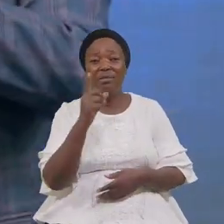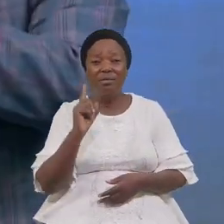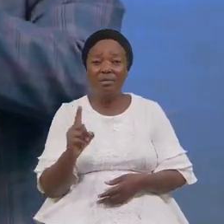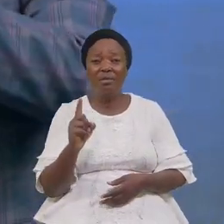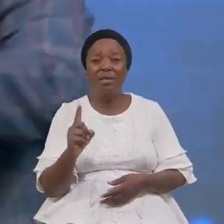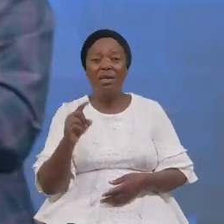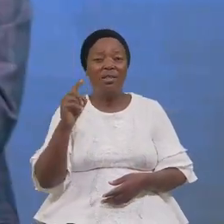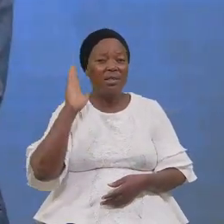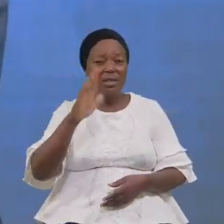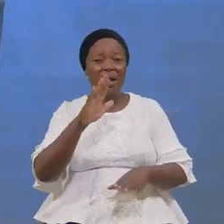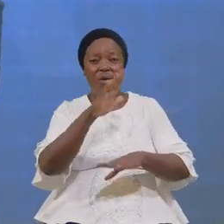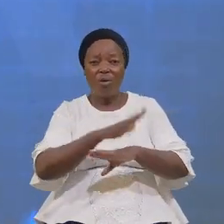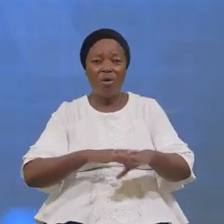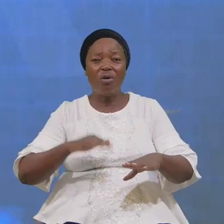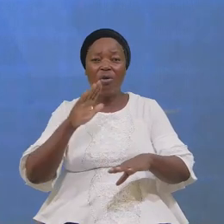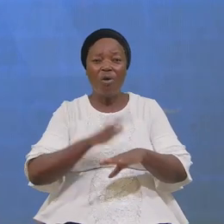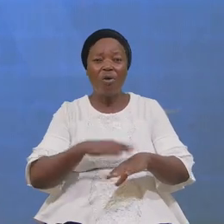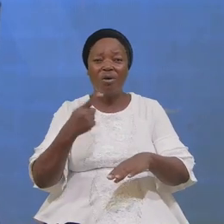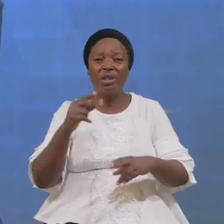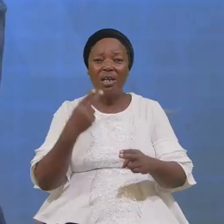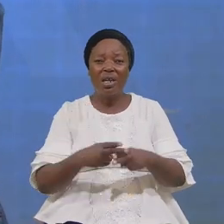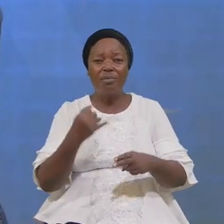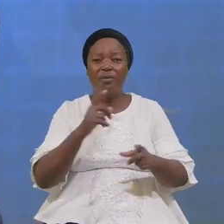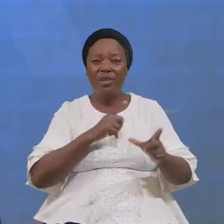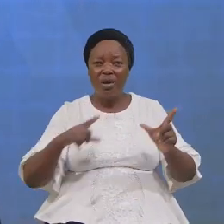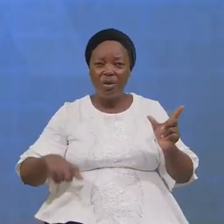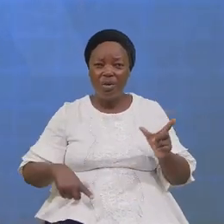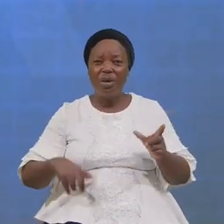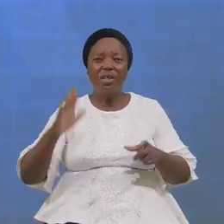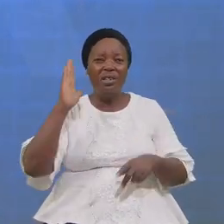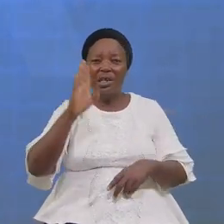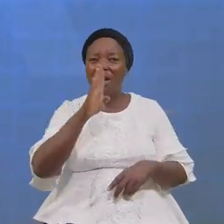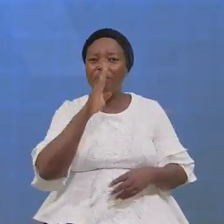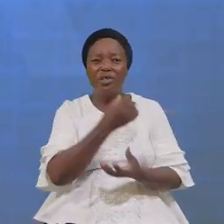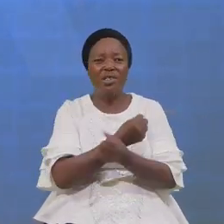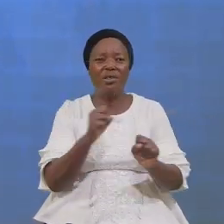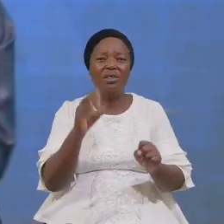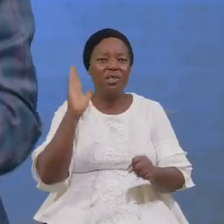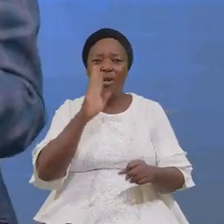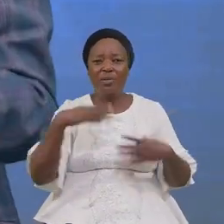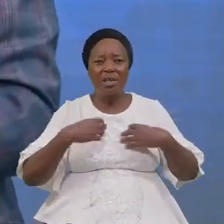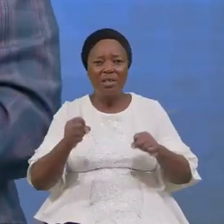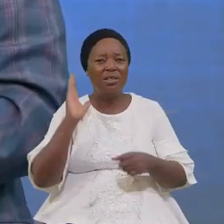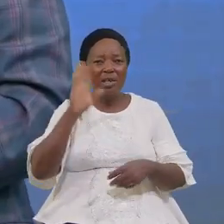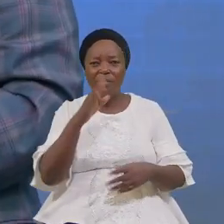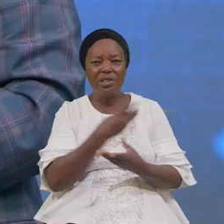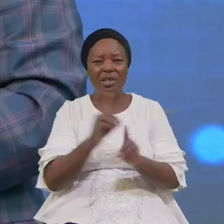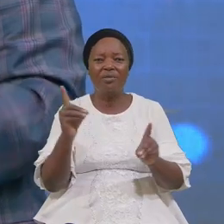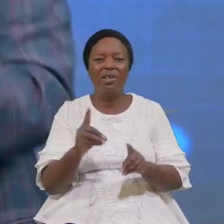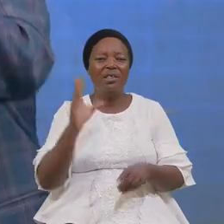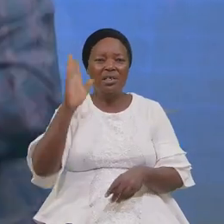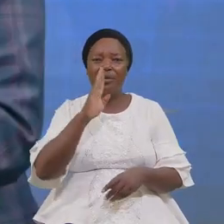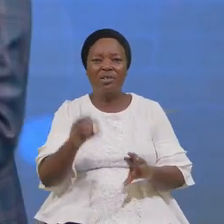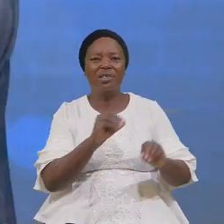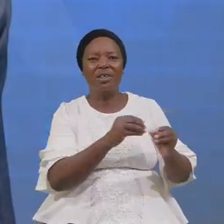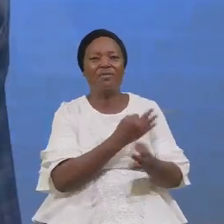shall call on the name of the Lord shall be saved, shall be healed, shall be delivered, shall be set free.